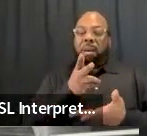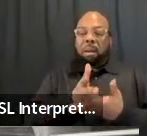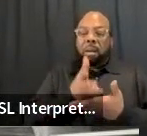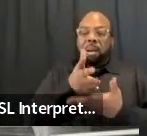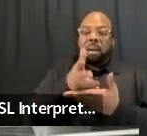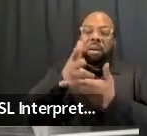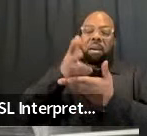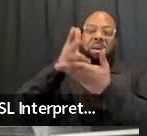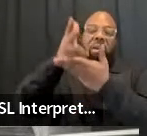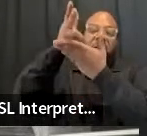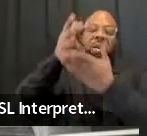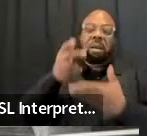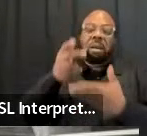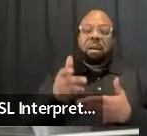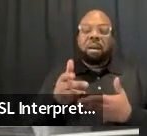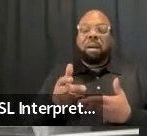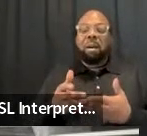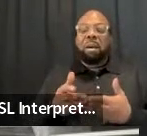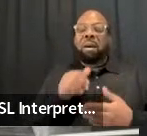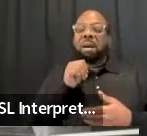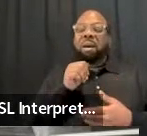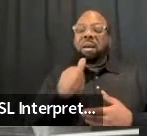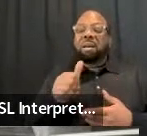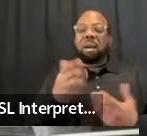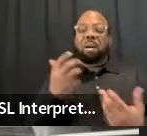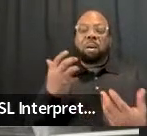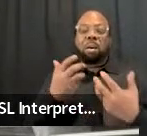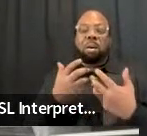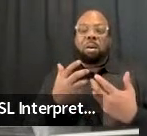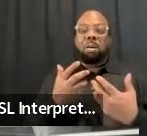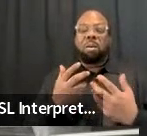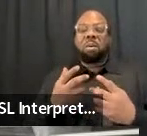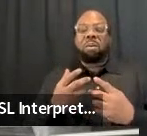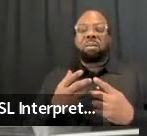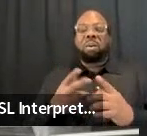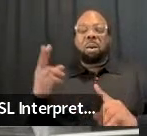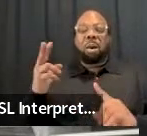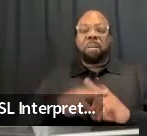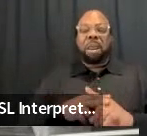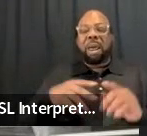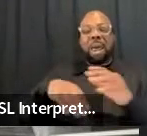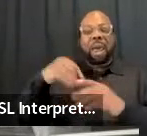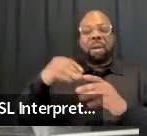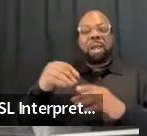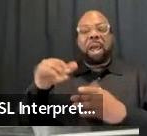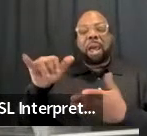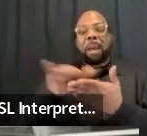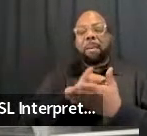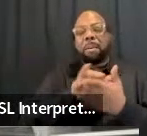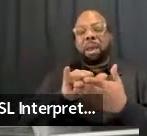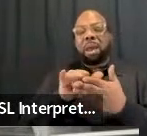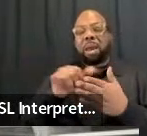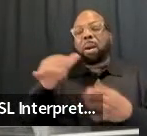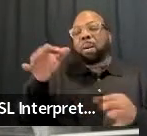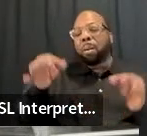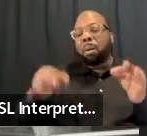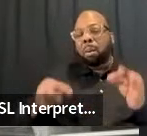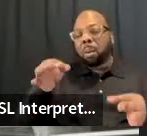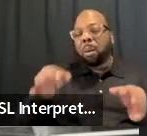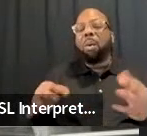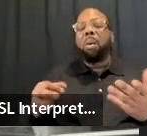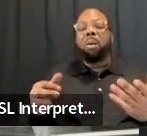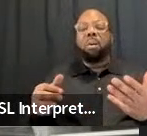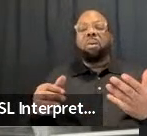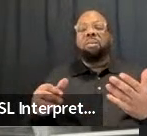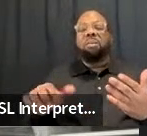The issue is that these allowances don't currently apply outside of the Manhattan core, greatly limiting the feasibility of such facilities anywhere in the